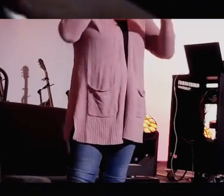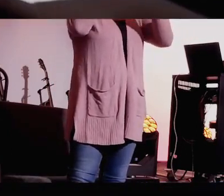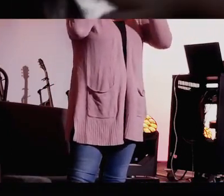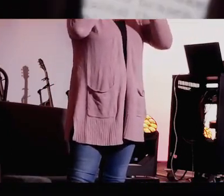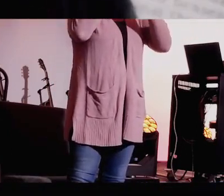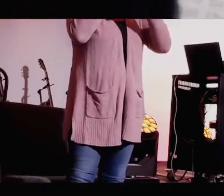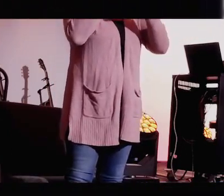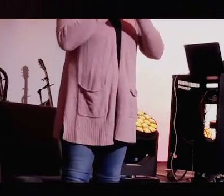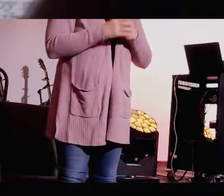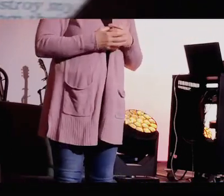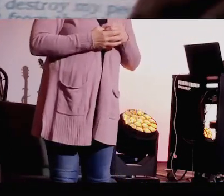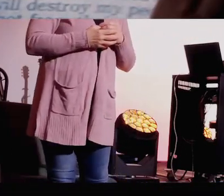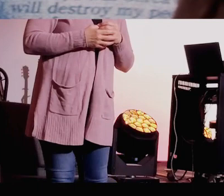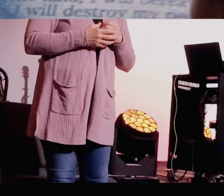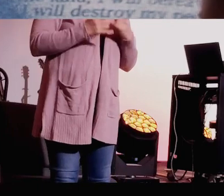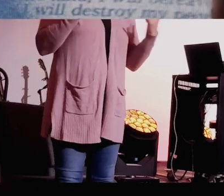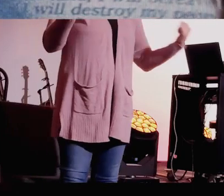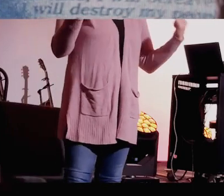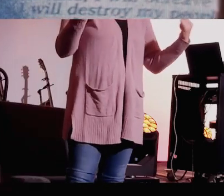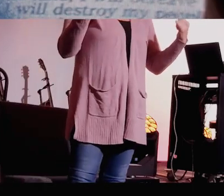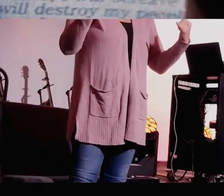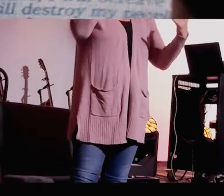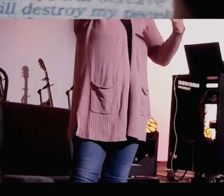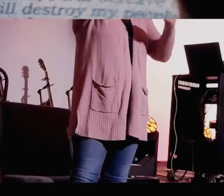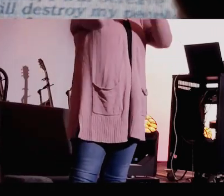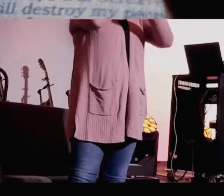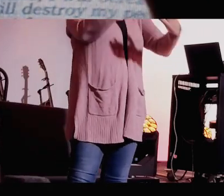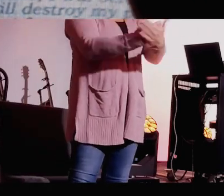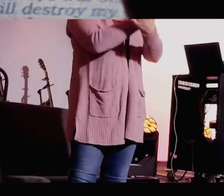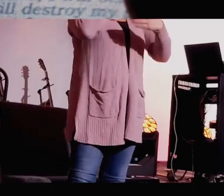them. So today, renew in me, Father,